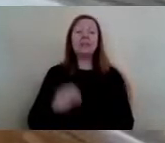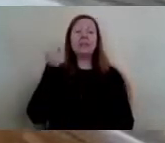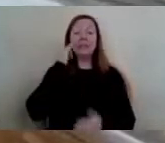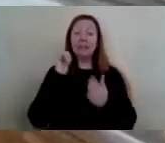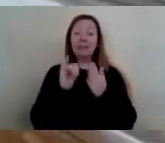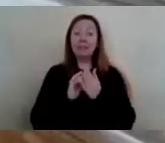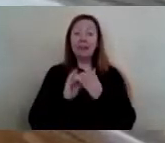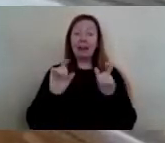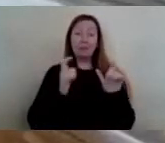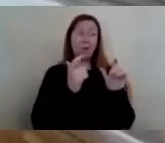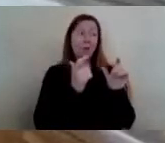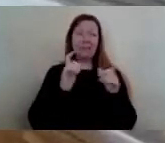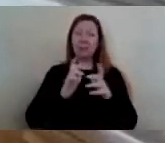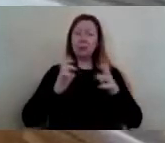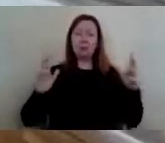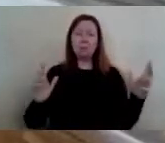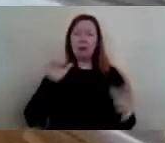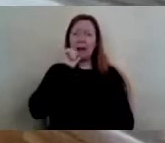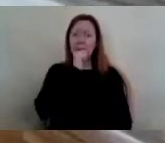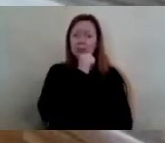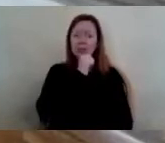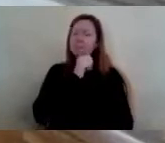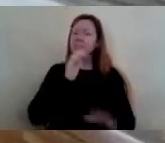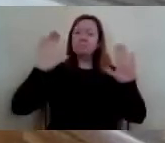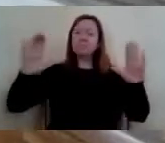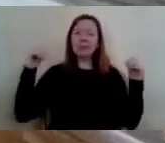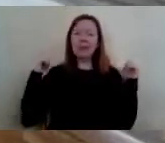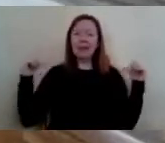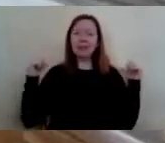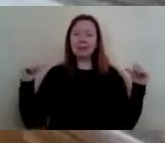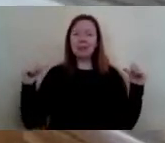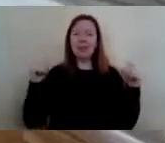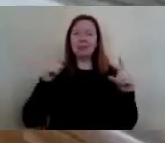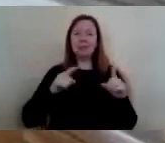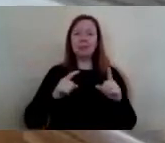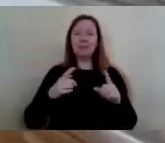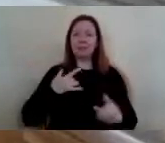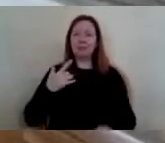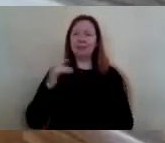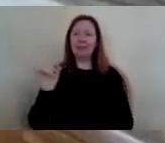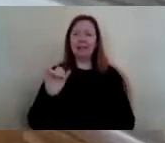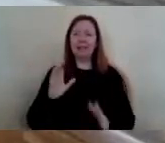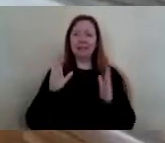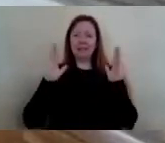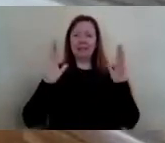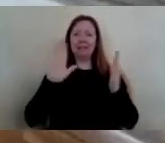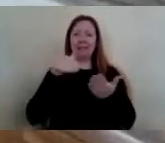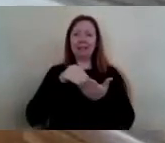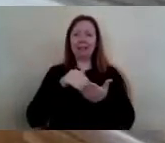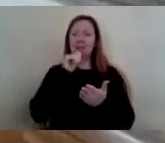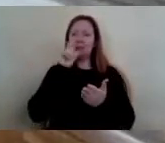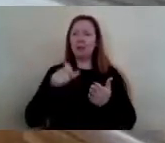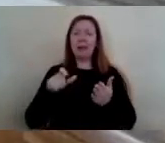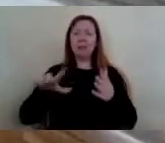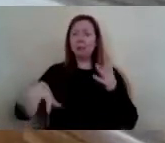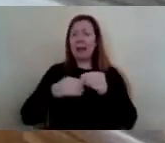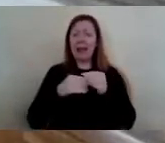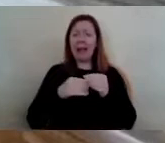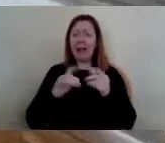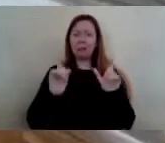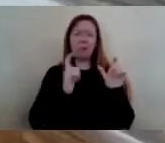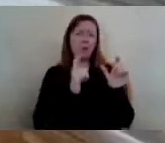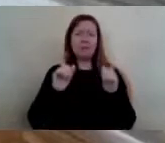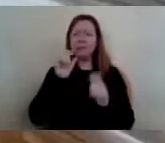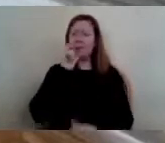gets to be a little bit too much, this is a great exercise just to come up to the center of the body. You don't even have to add any